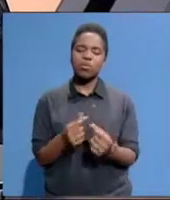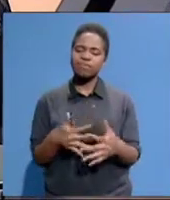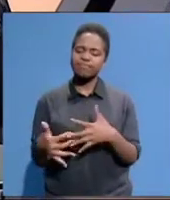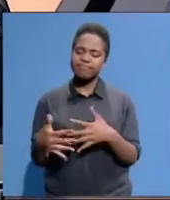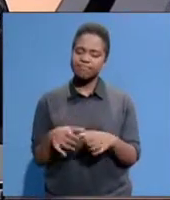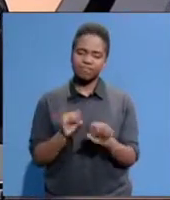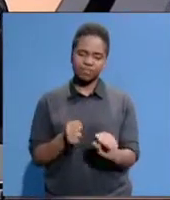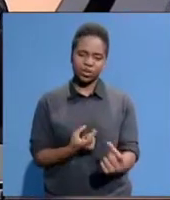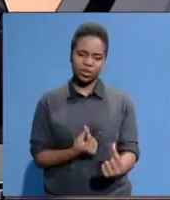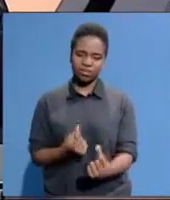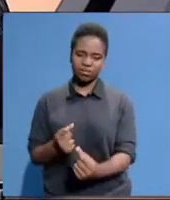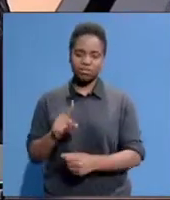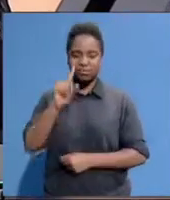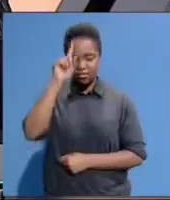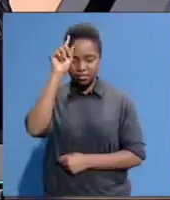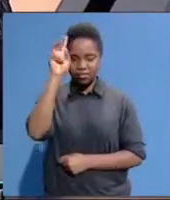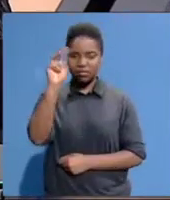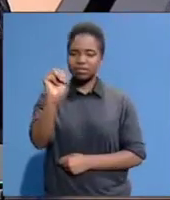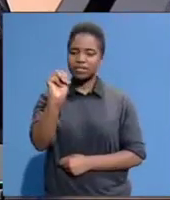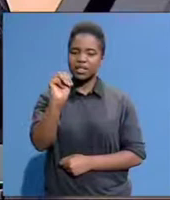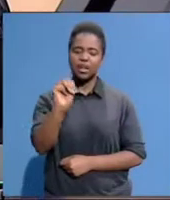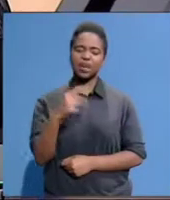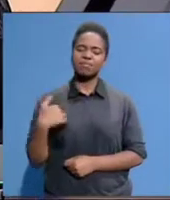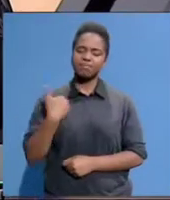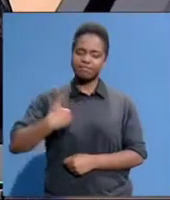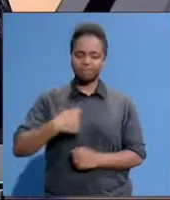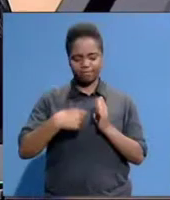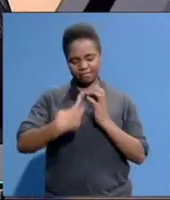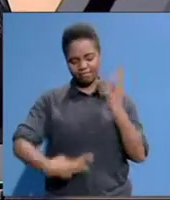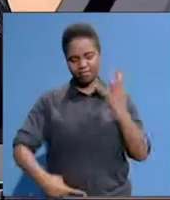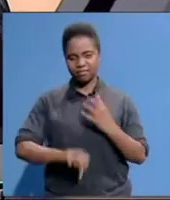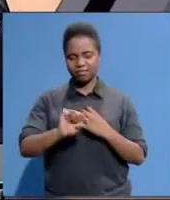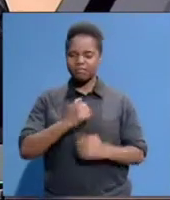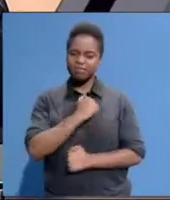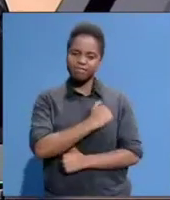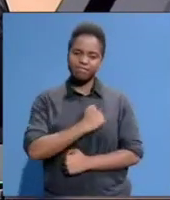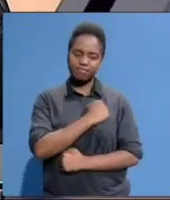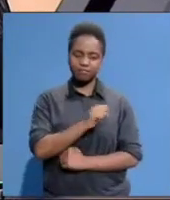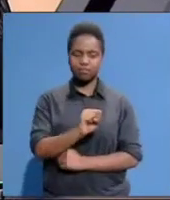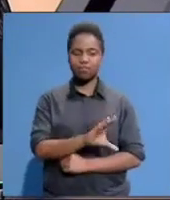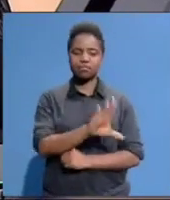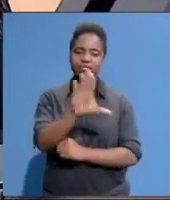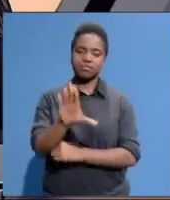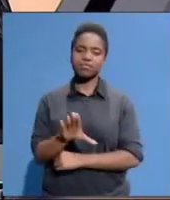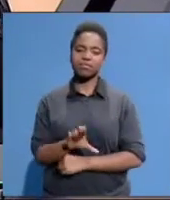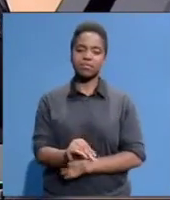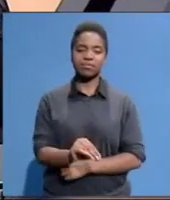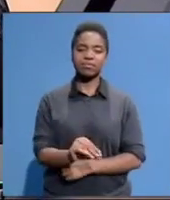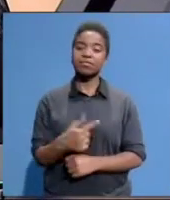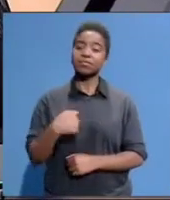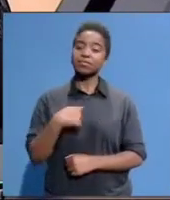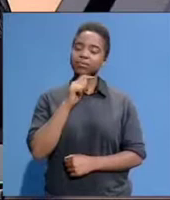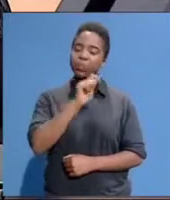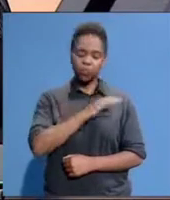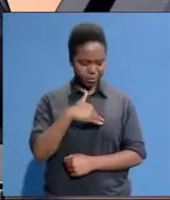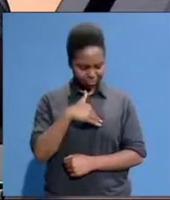can. Madiba, Sophicho, Nolomsila, Yem, Akuhlanga Lungehlanga, Sizwe sase-Afrika, kubuhlungu